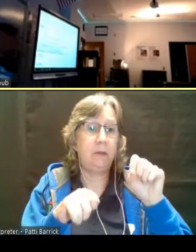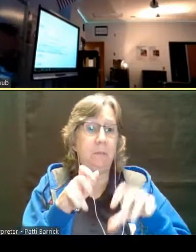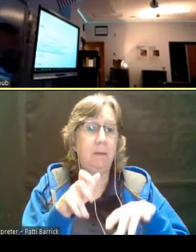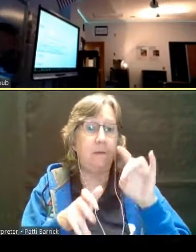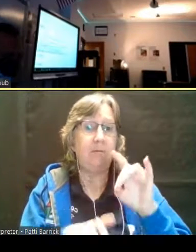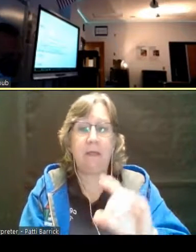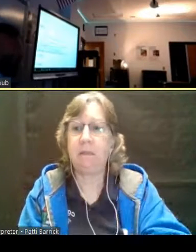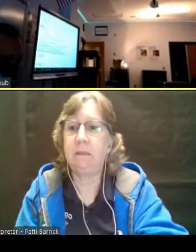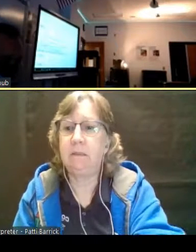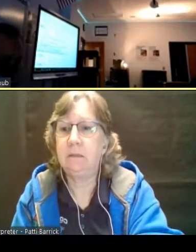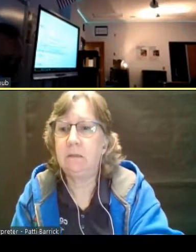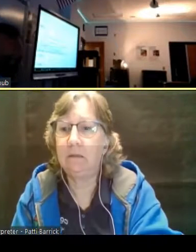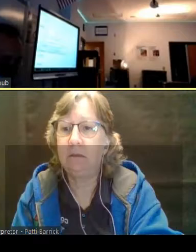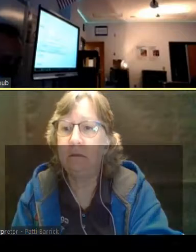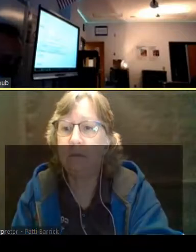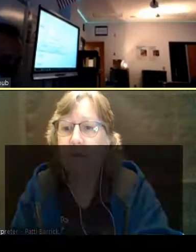TOT.